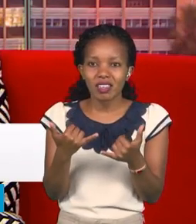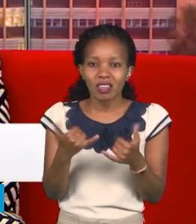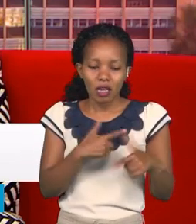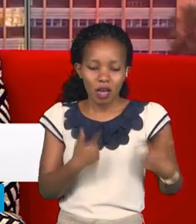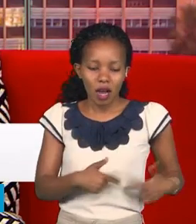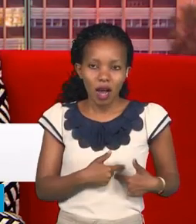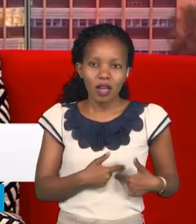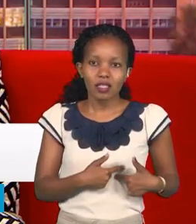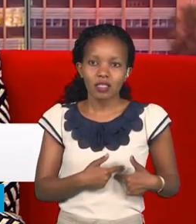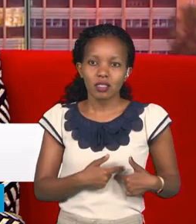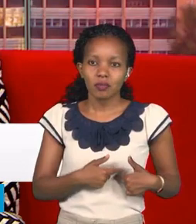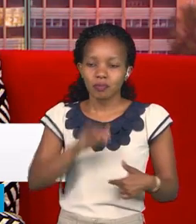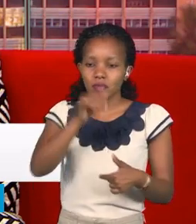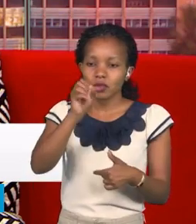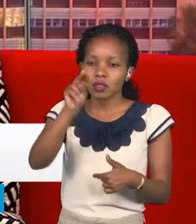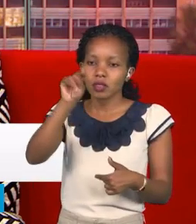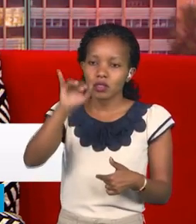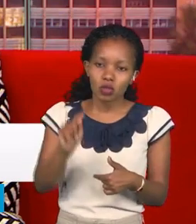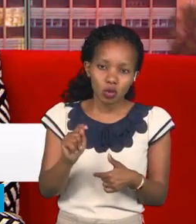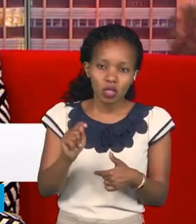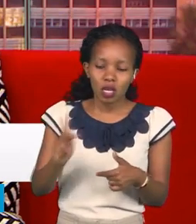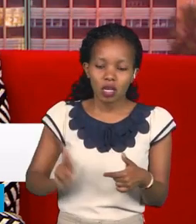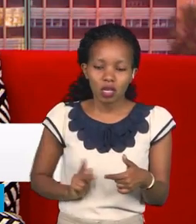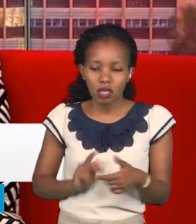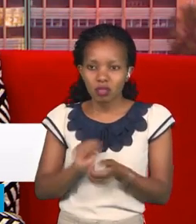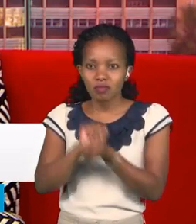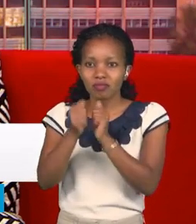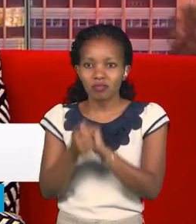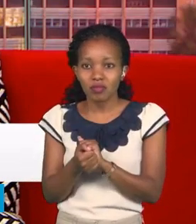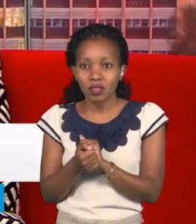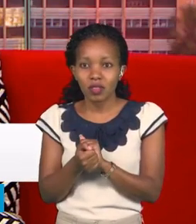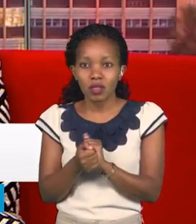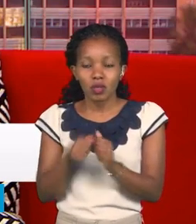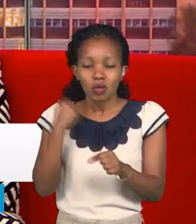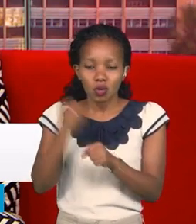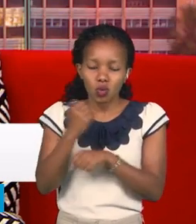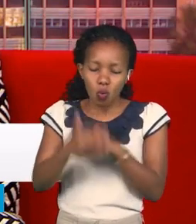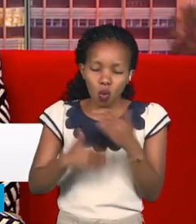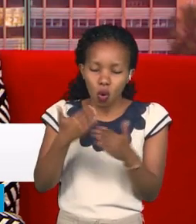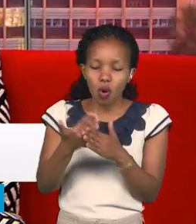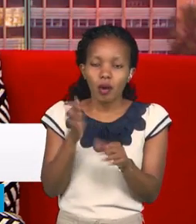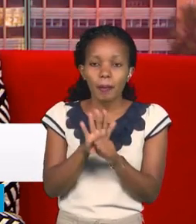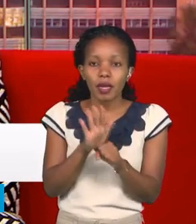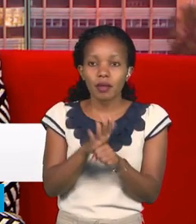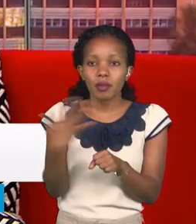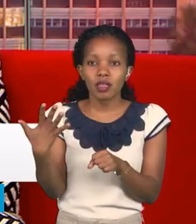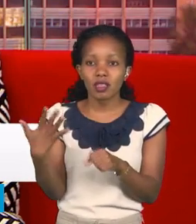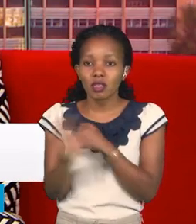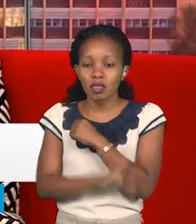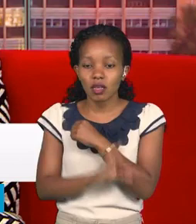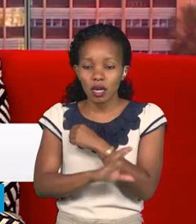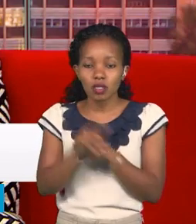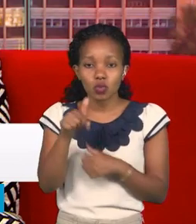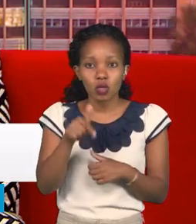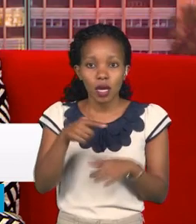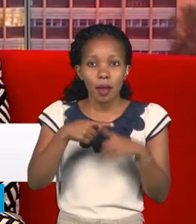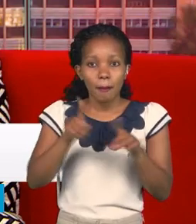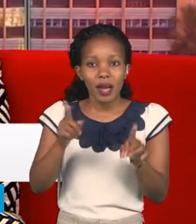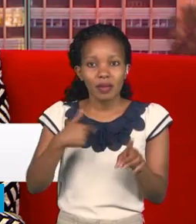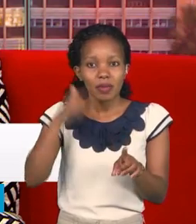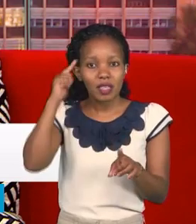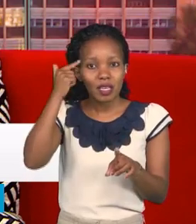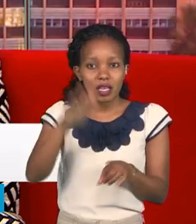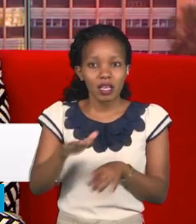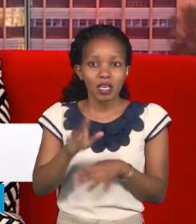in joint replacements, in organ transplant, except liver, you know, we are doing almost all most of the things in the country today. But I think one